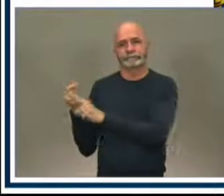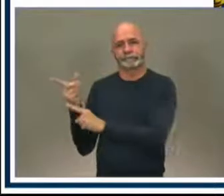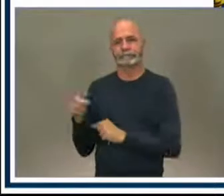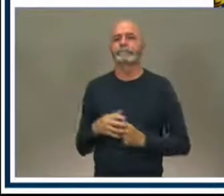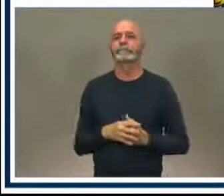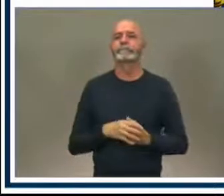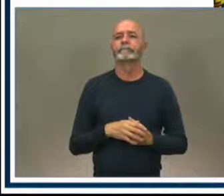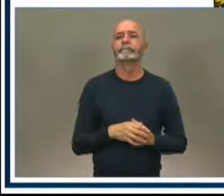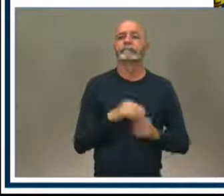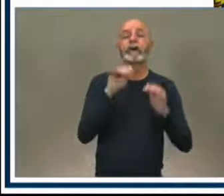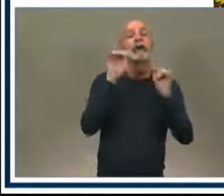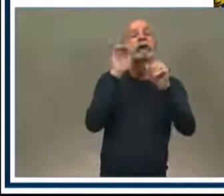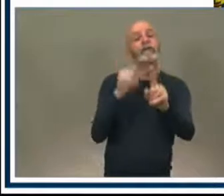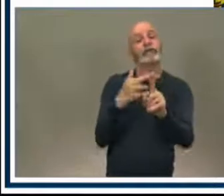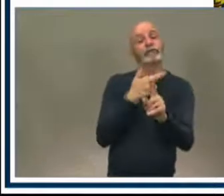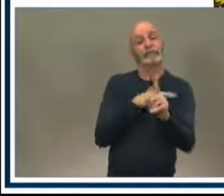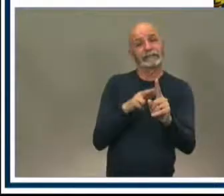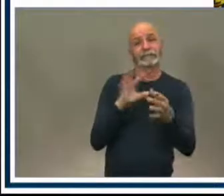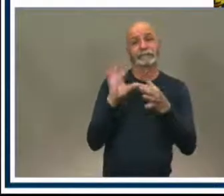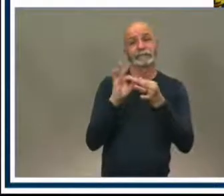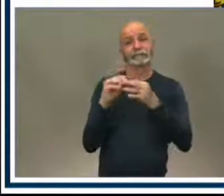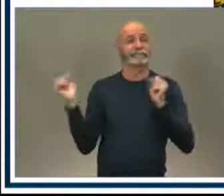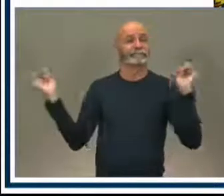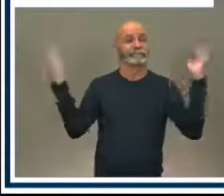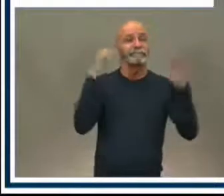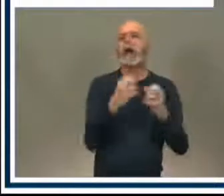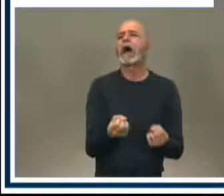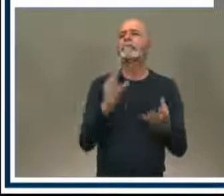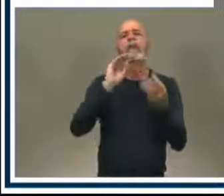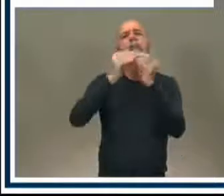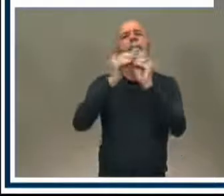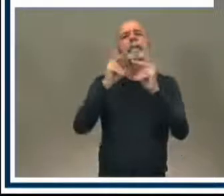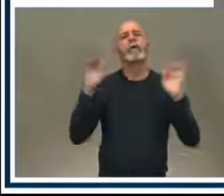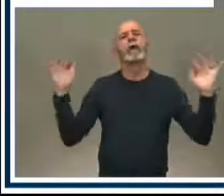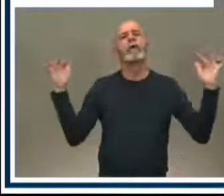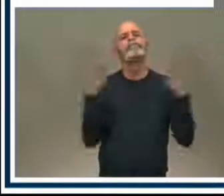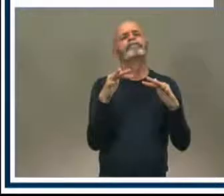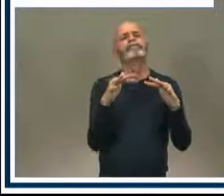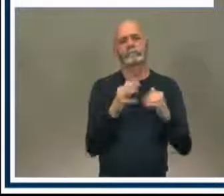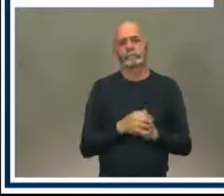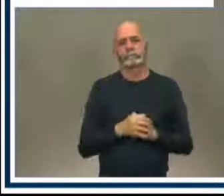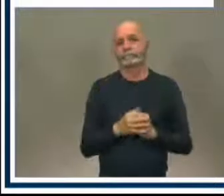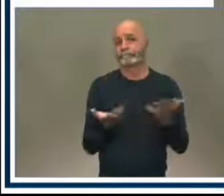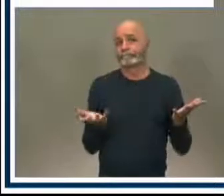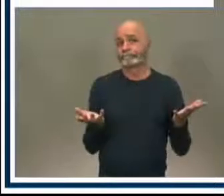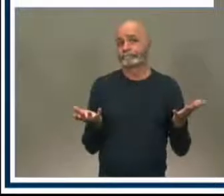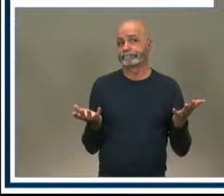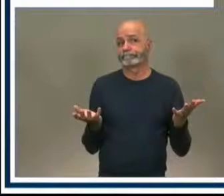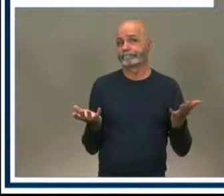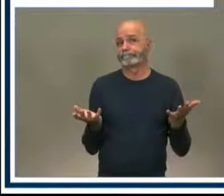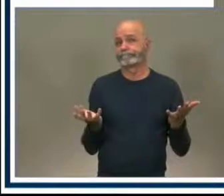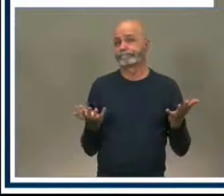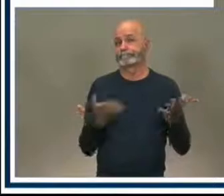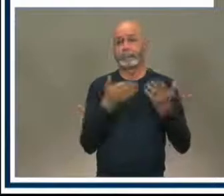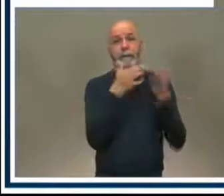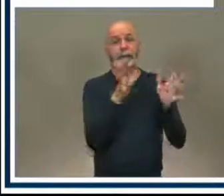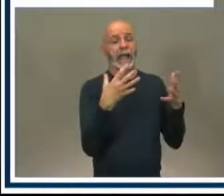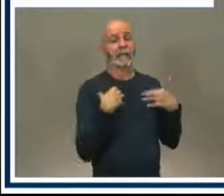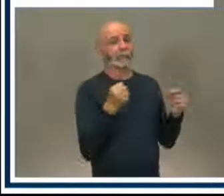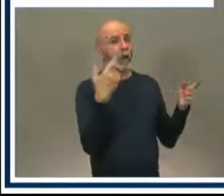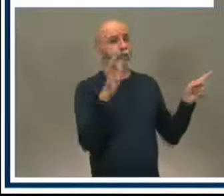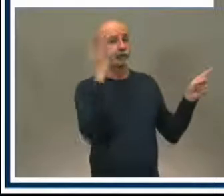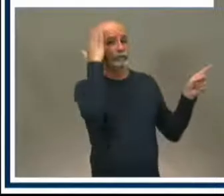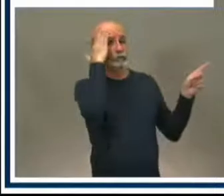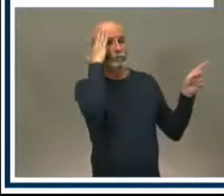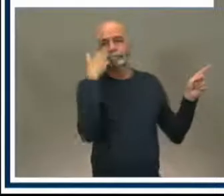clusters? I don't have. I haven't. Local public health may have that. I mean, I'm not involved directly in the investigation. We